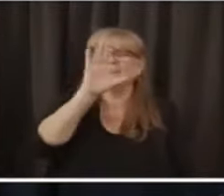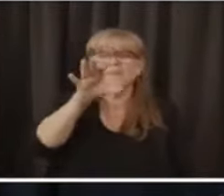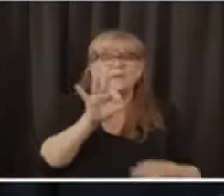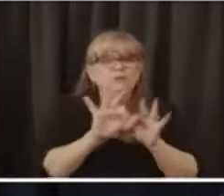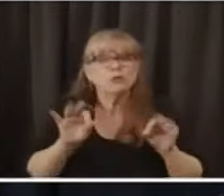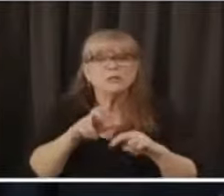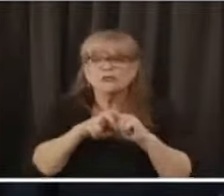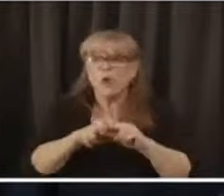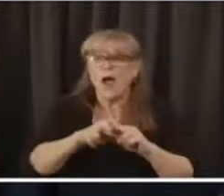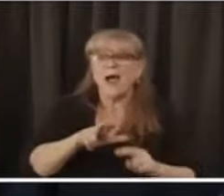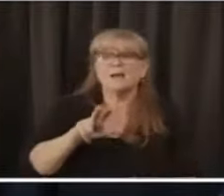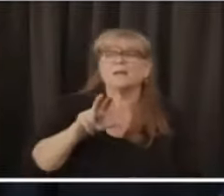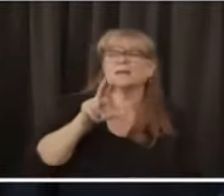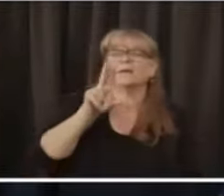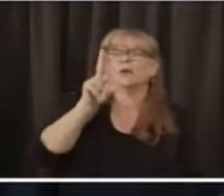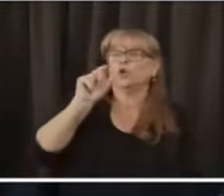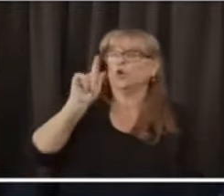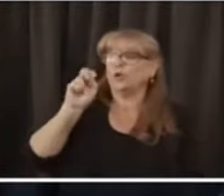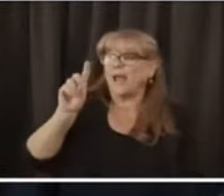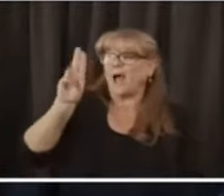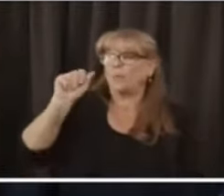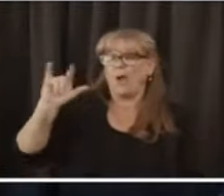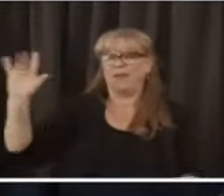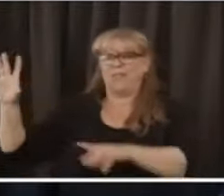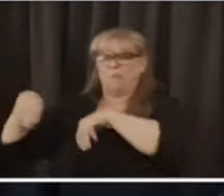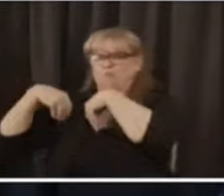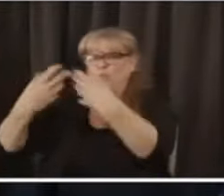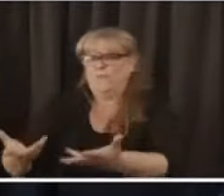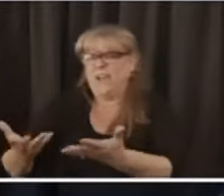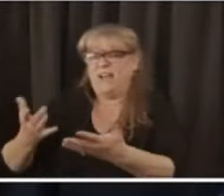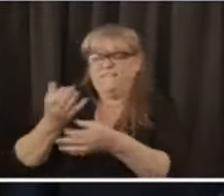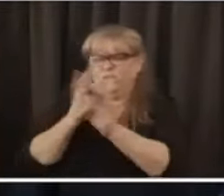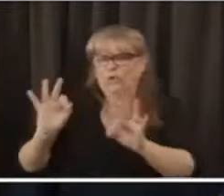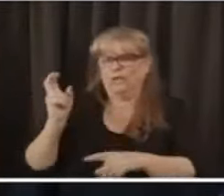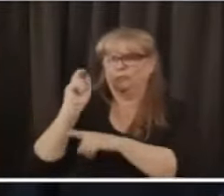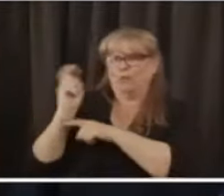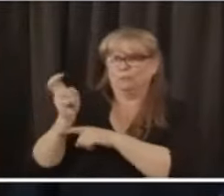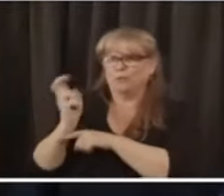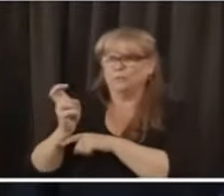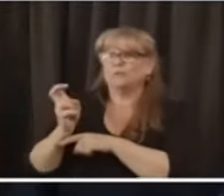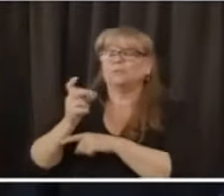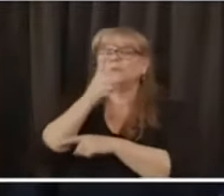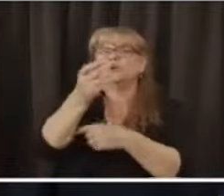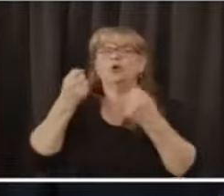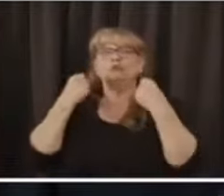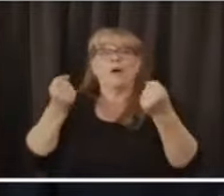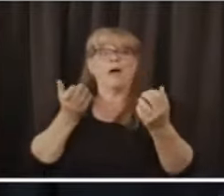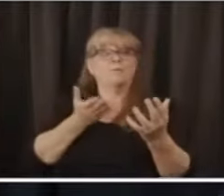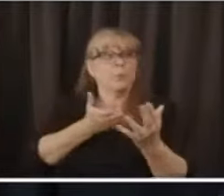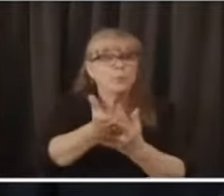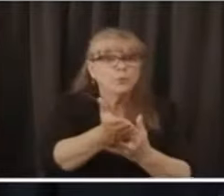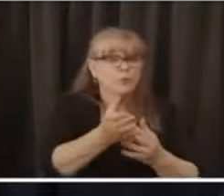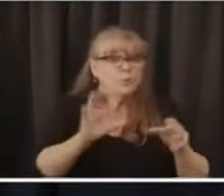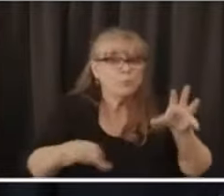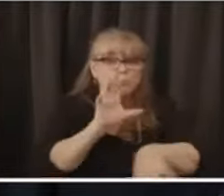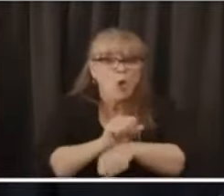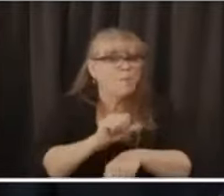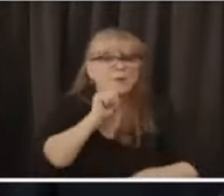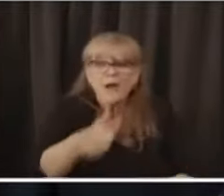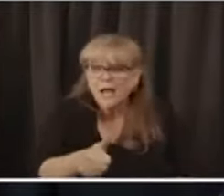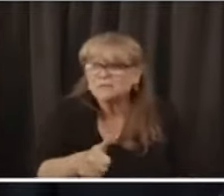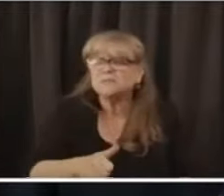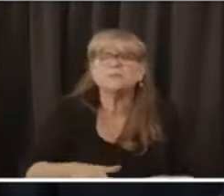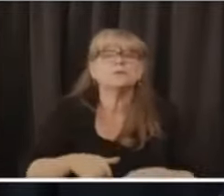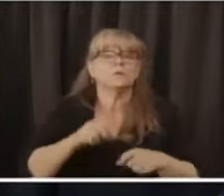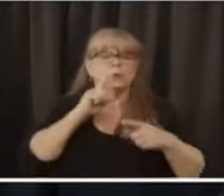Way. And of course the drive-through sites where you don't need an appointment ahead of time. So it's really all hands on deck for a comprehensive approach